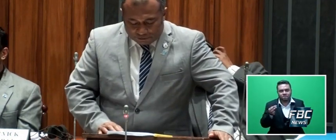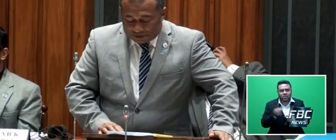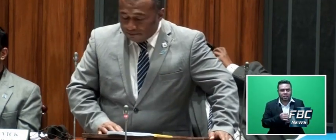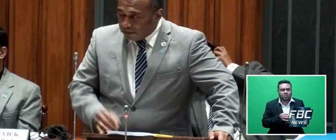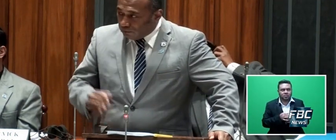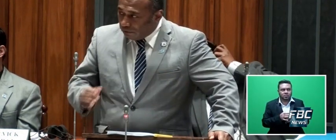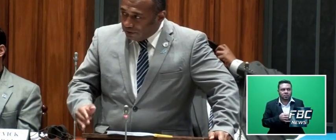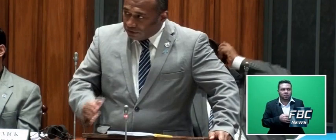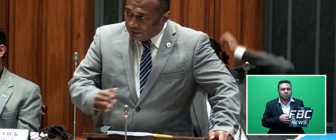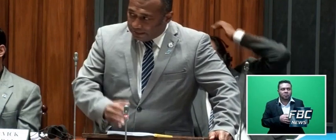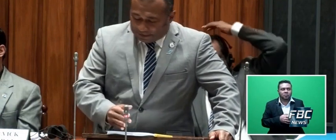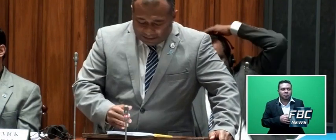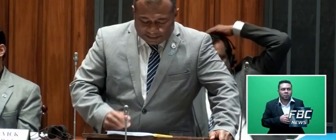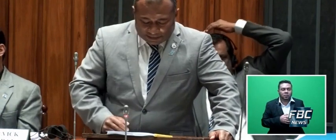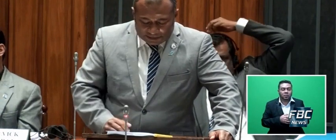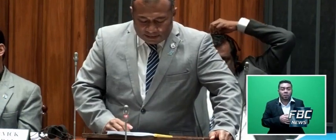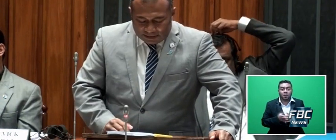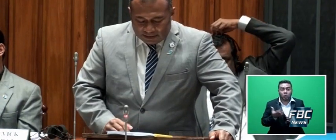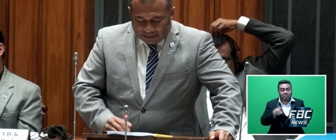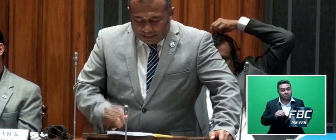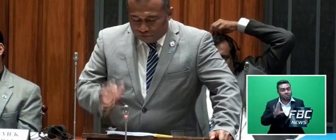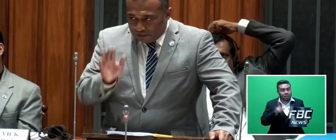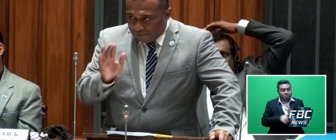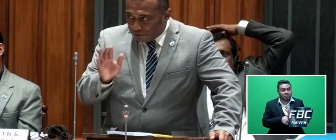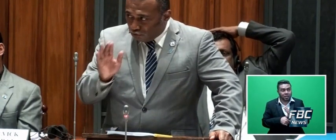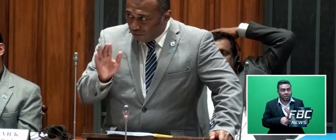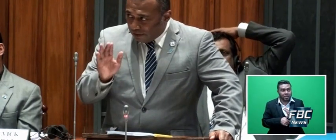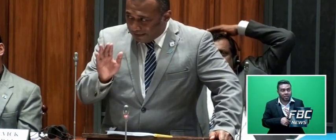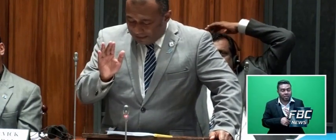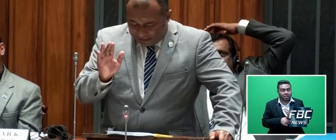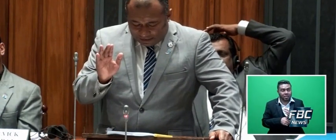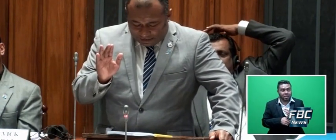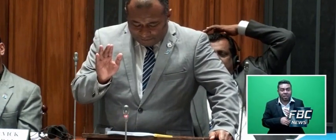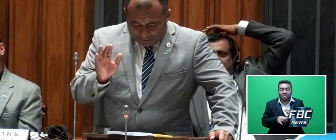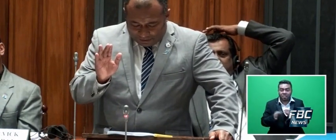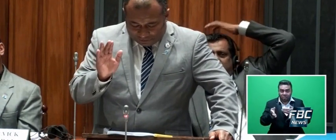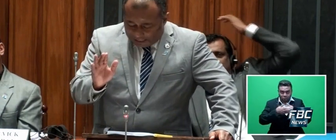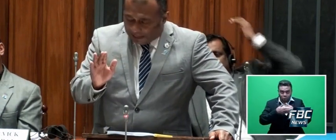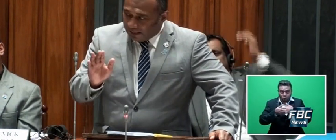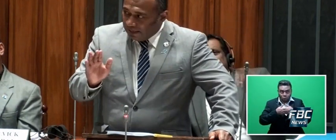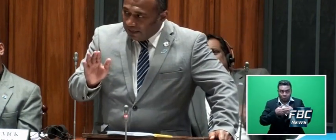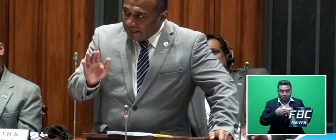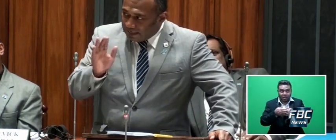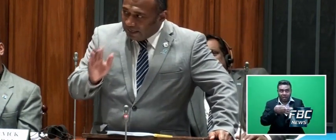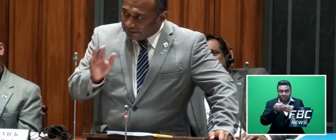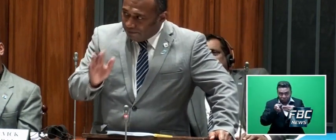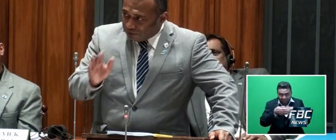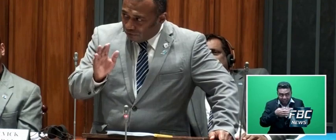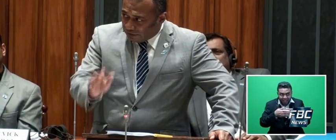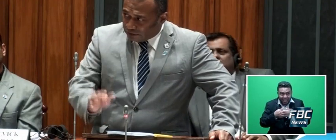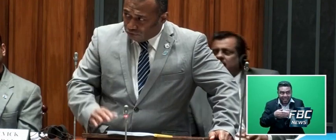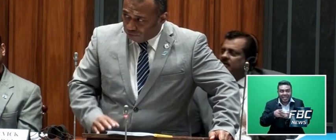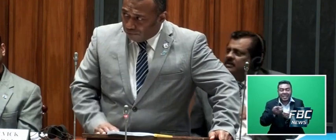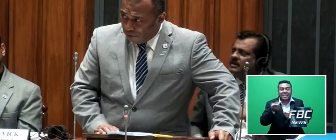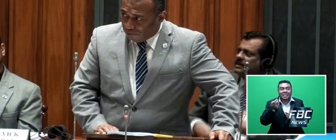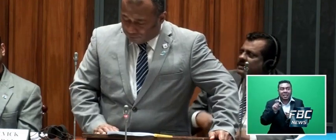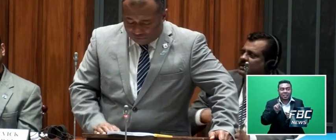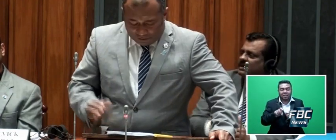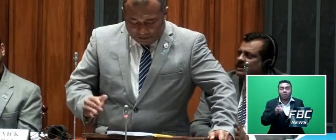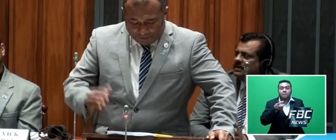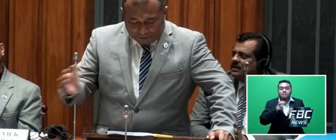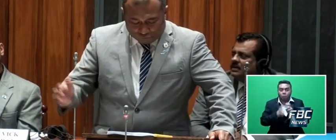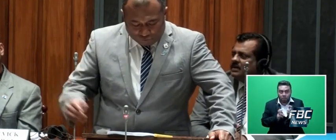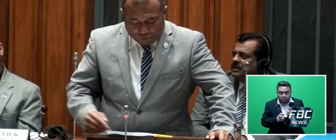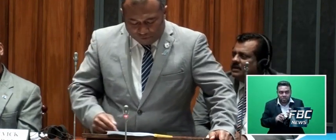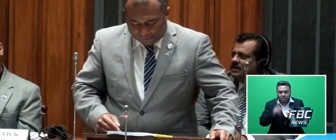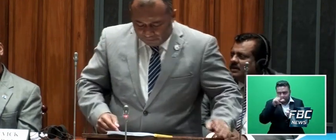there because sometimes when patients enter in, they need to keep the door ajar in case the patient runs into the problem so they